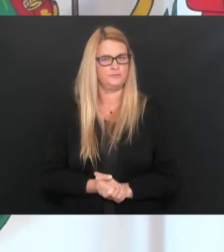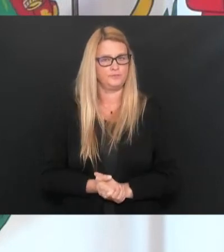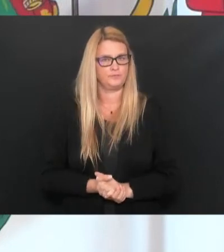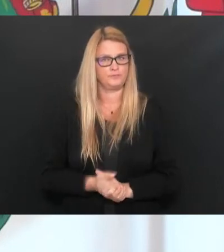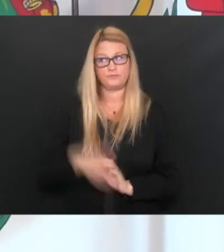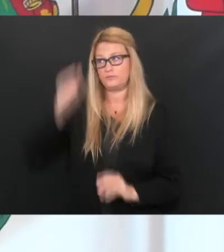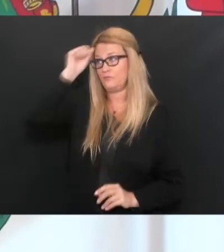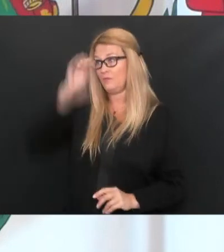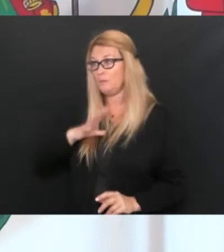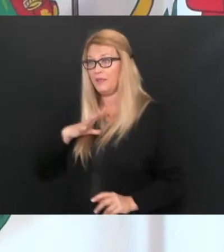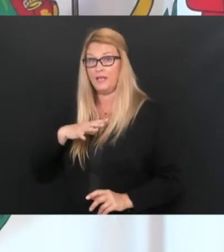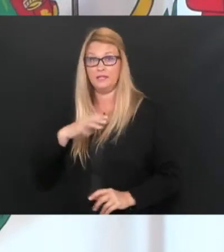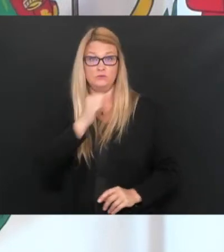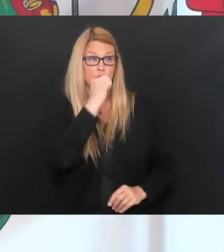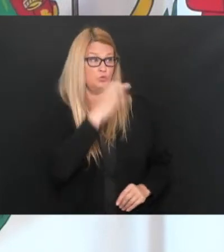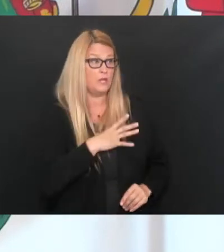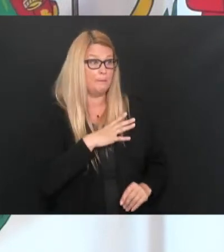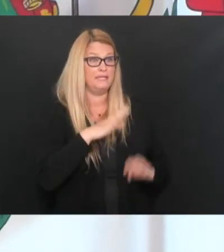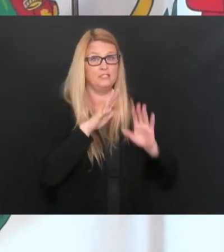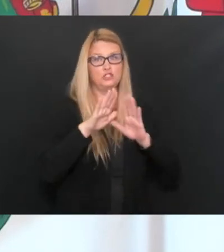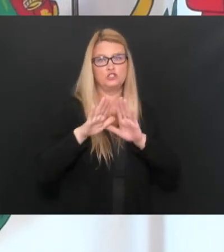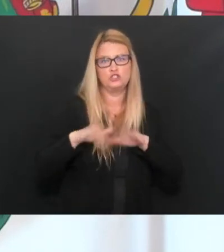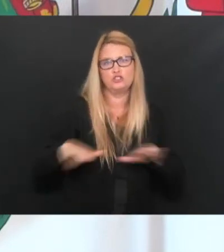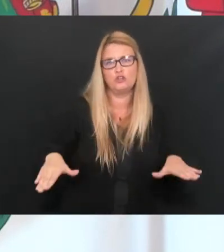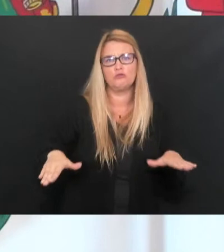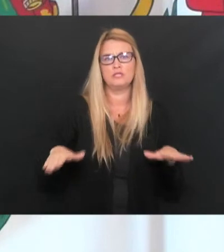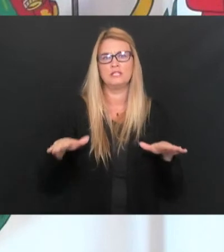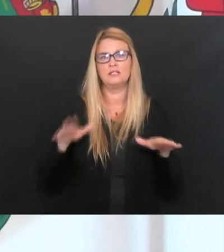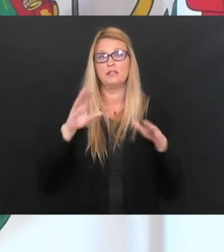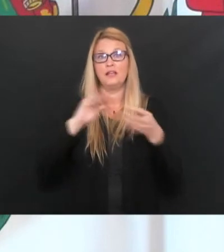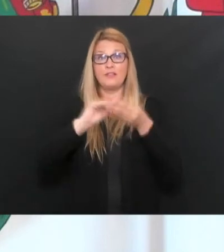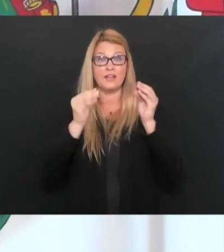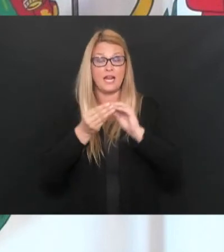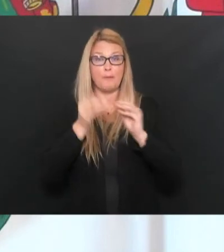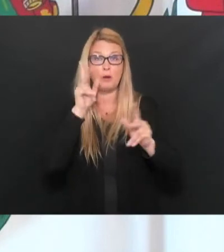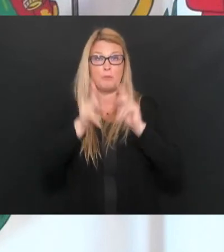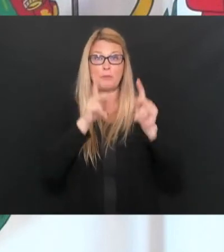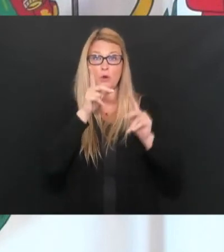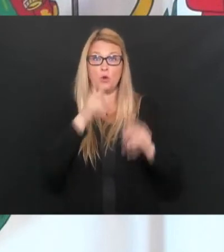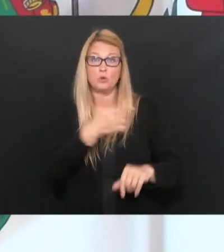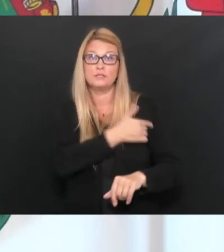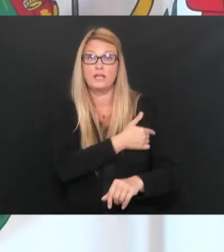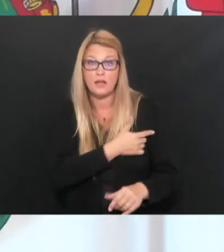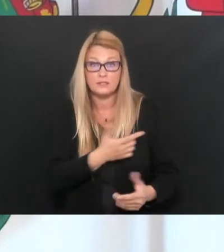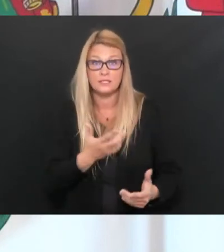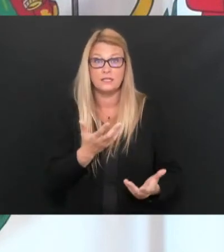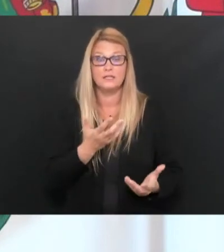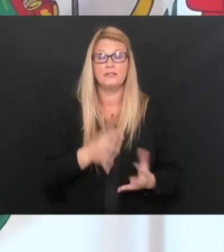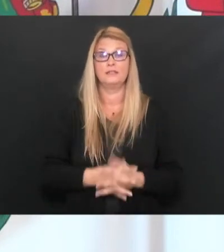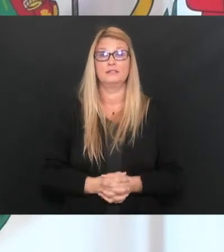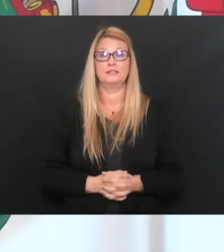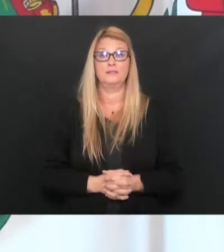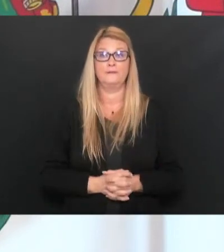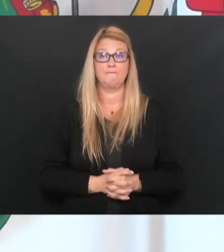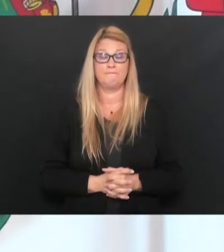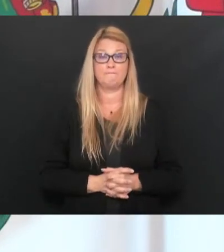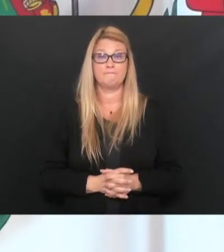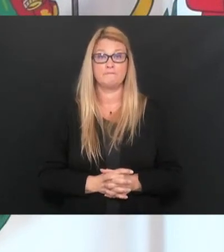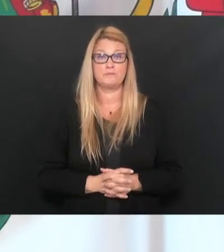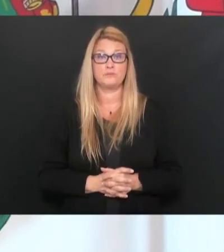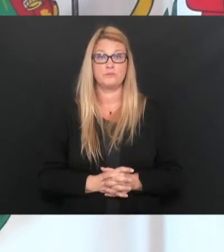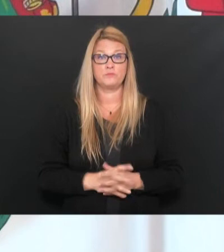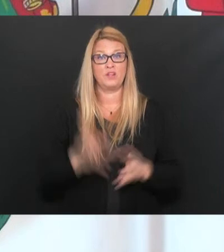men, women, children, the number that have taken, out of the population, the number that have taken the vaccine,